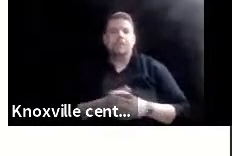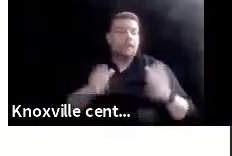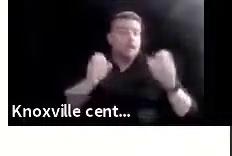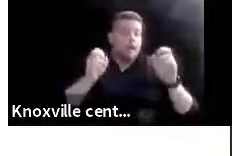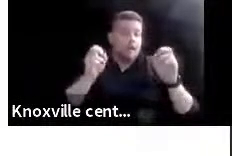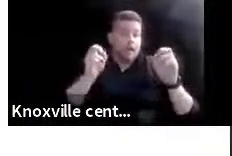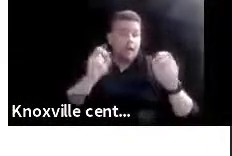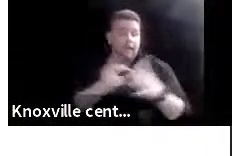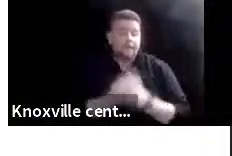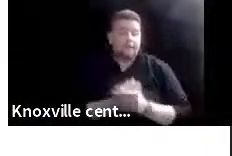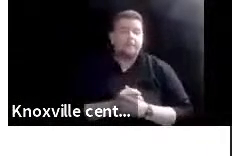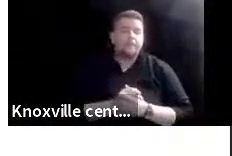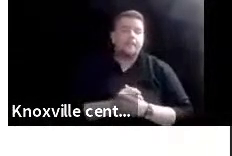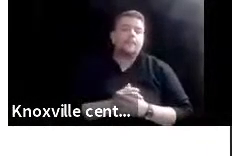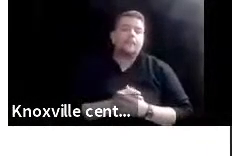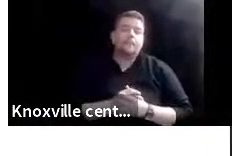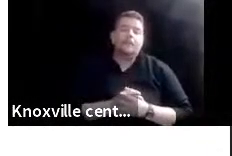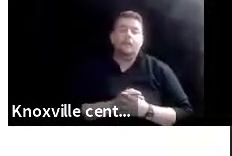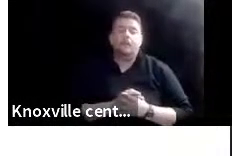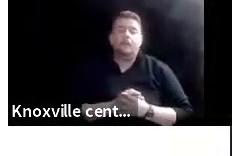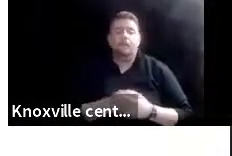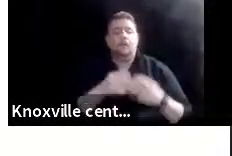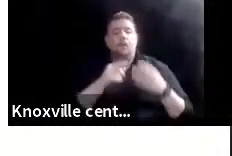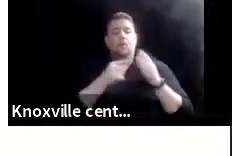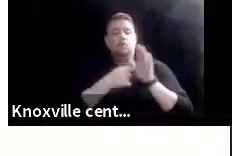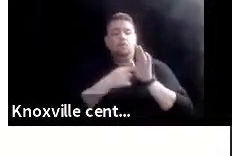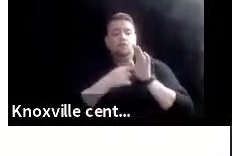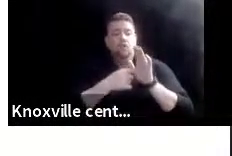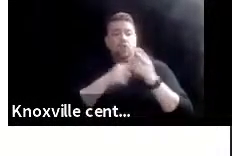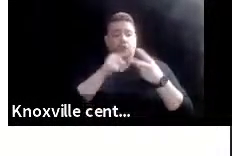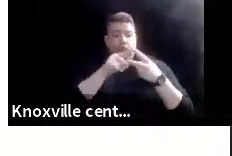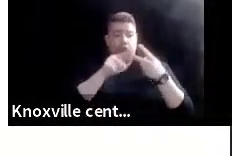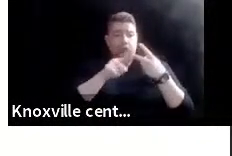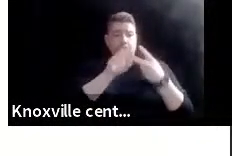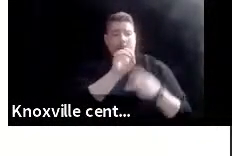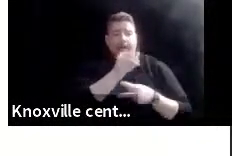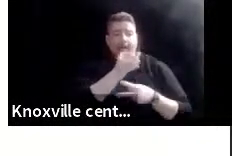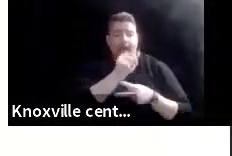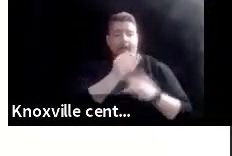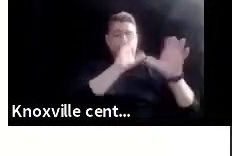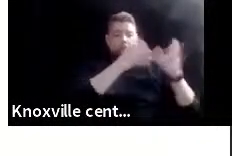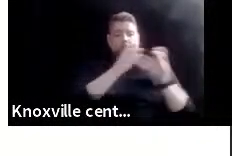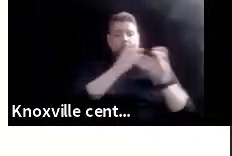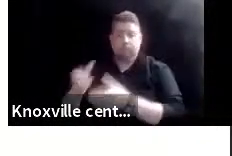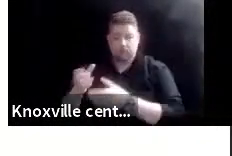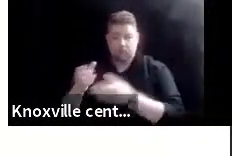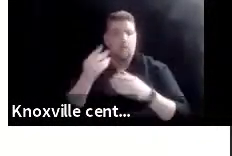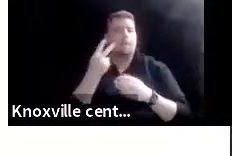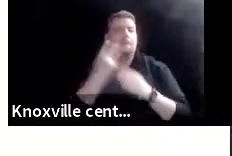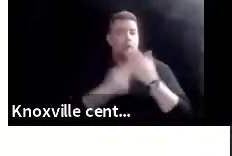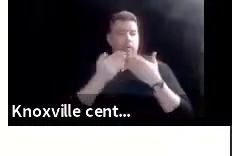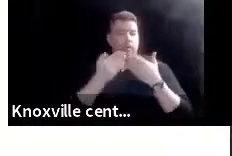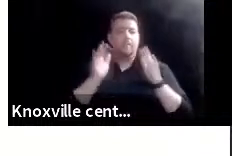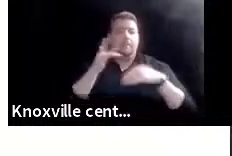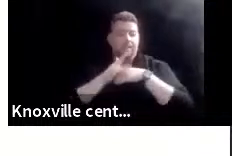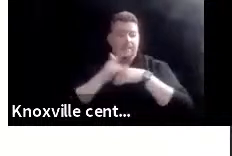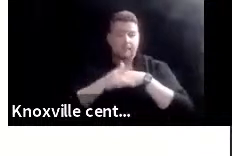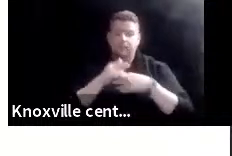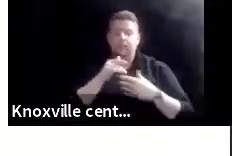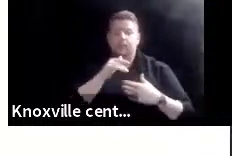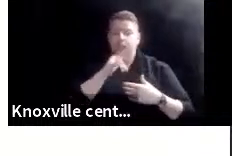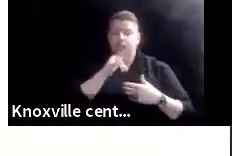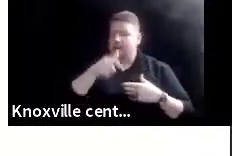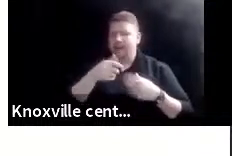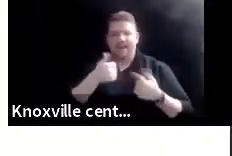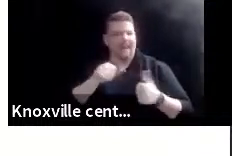so we're going to show you two different mobility data sets. Both of these are publicly available. You don't need any